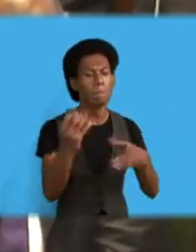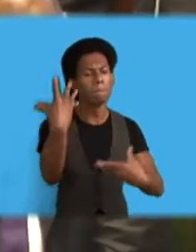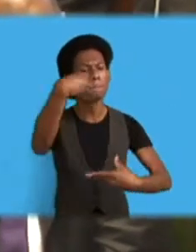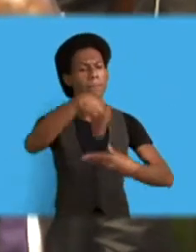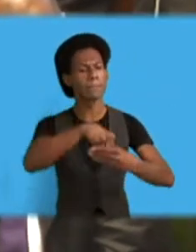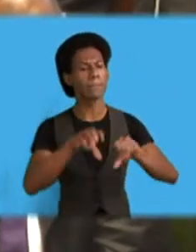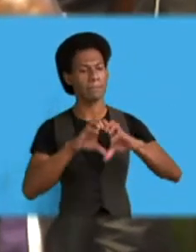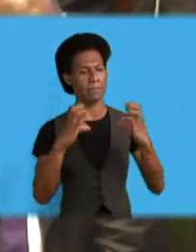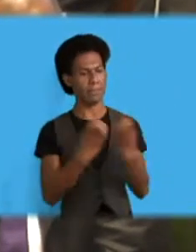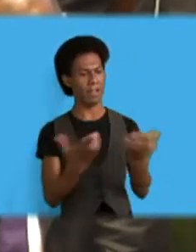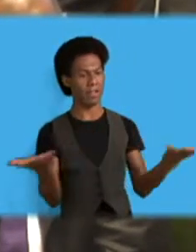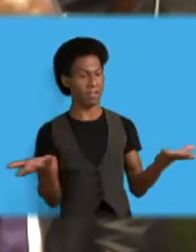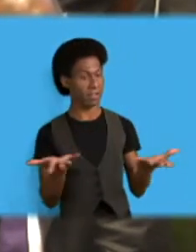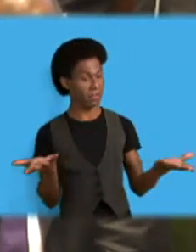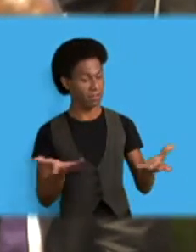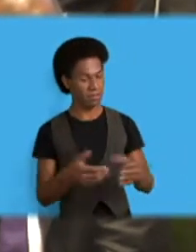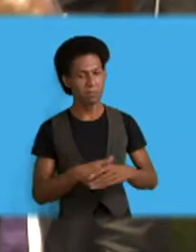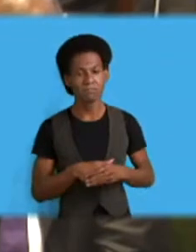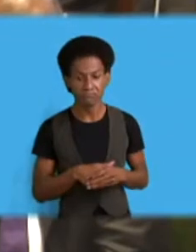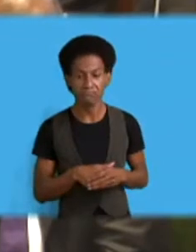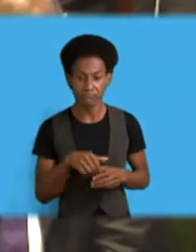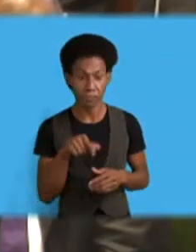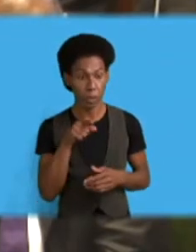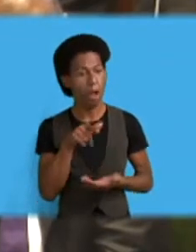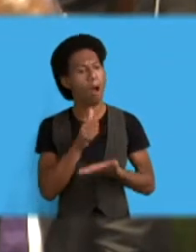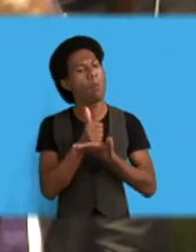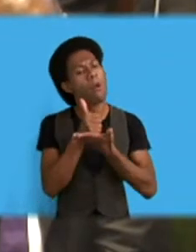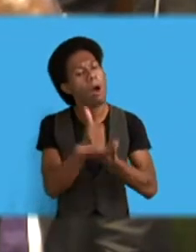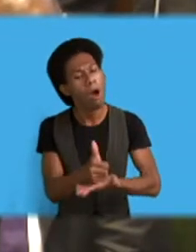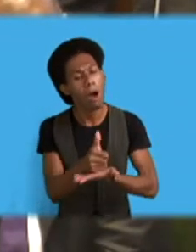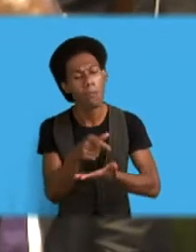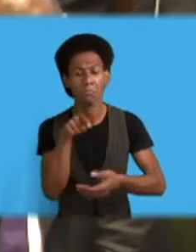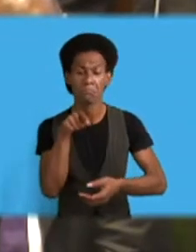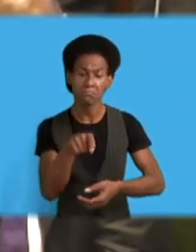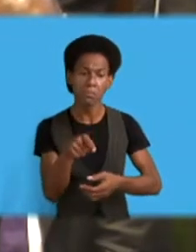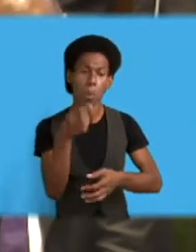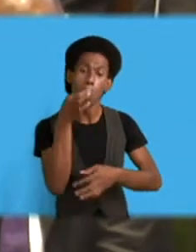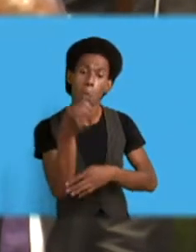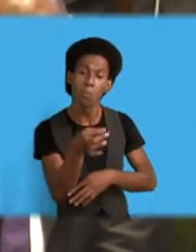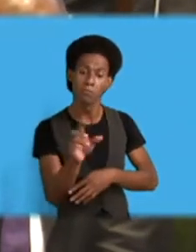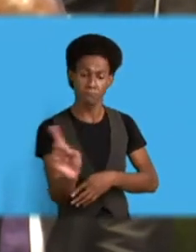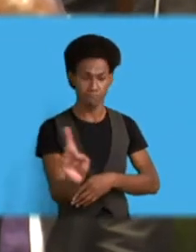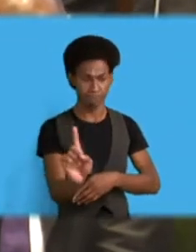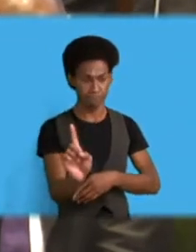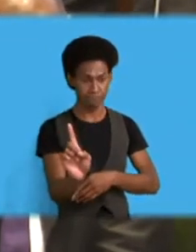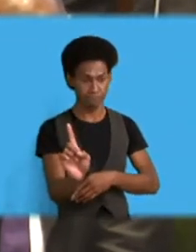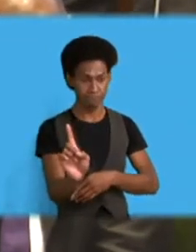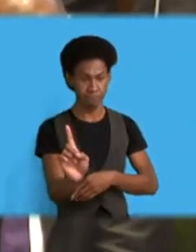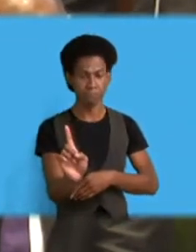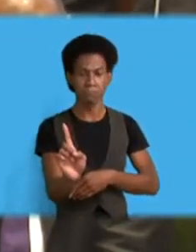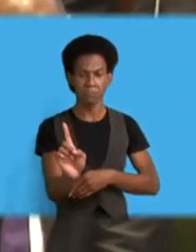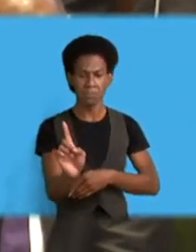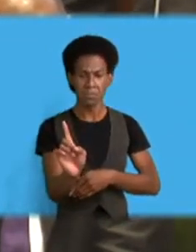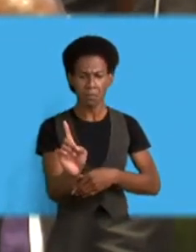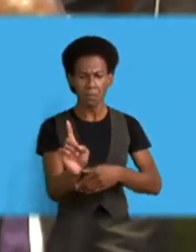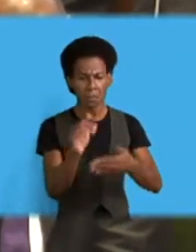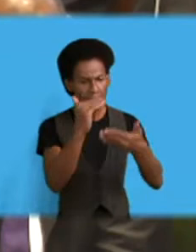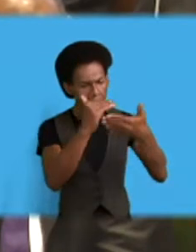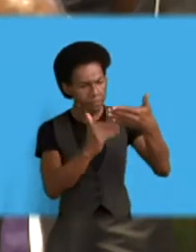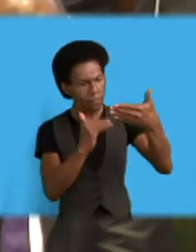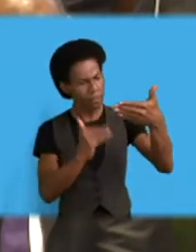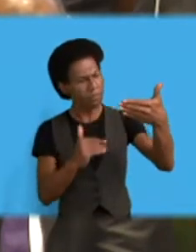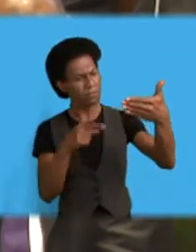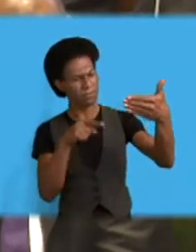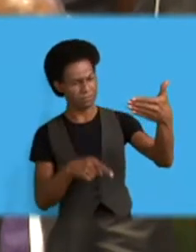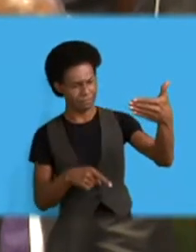to the Fiji First government, rubbishing requests and petitions by school managements and parents seeking redress,